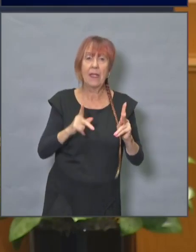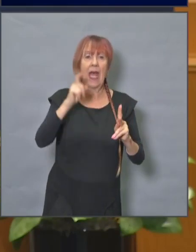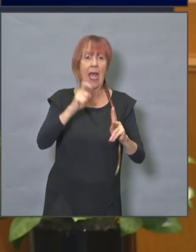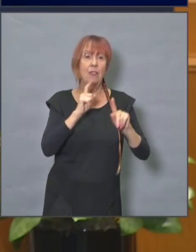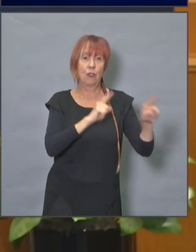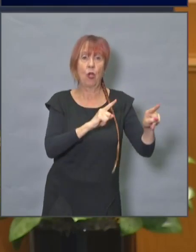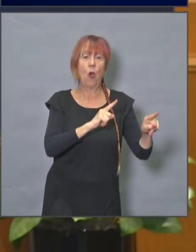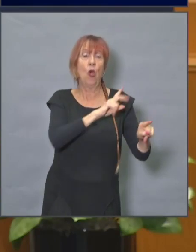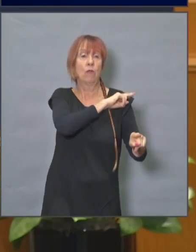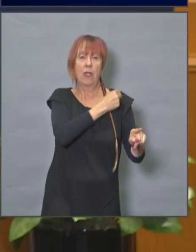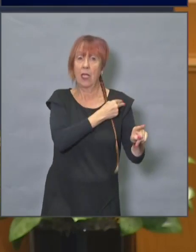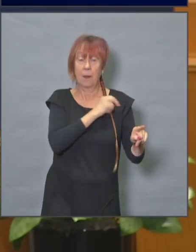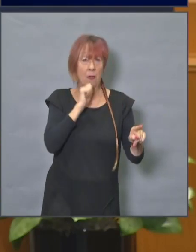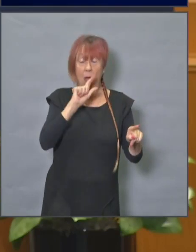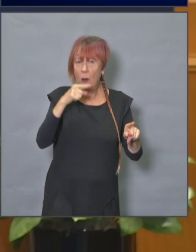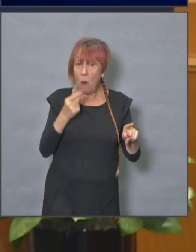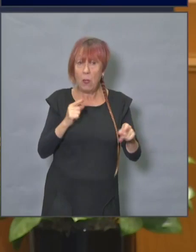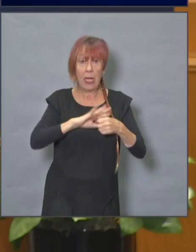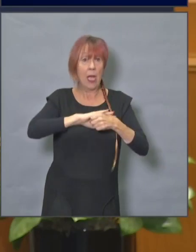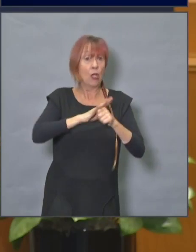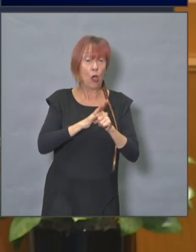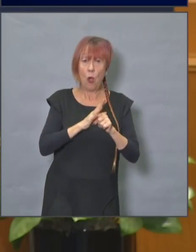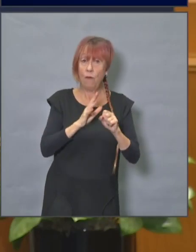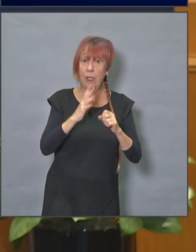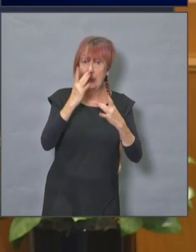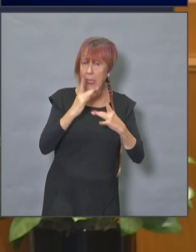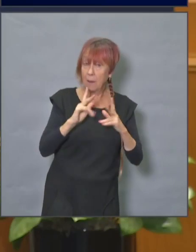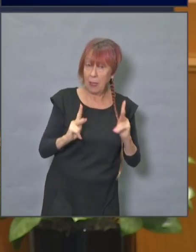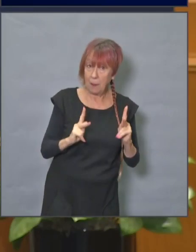place. We look at our data. We work